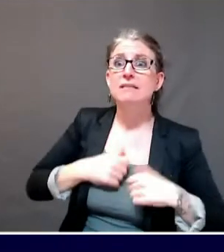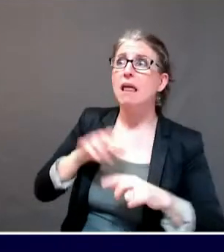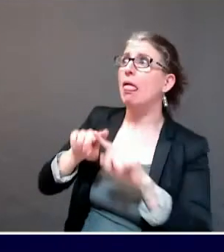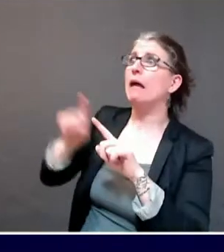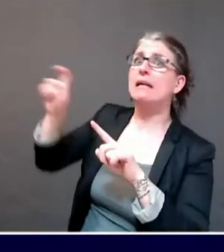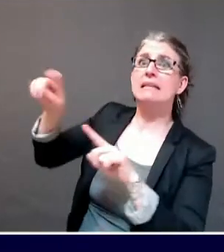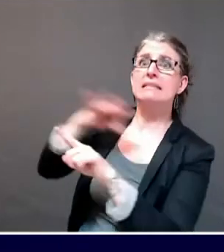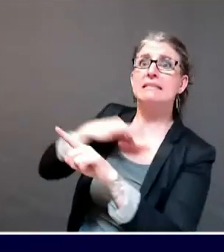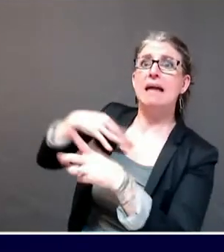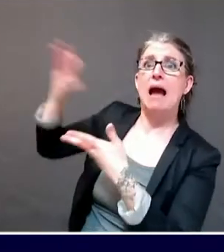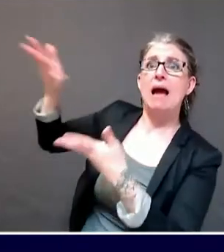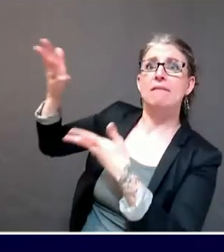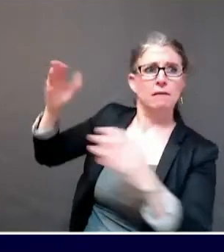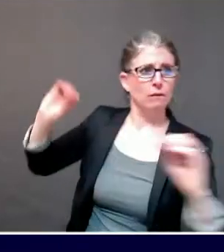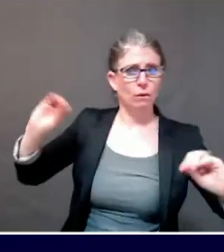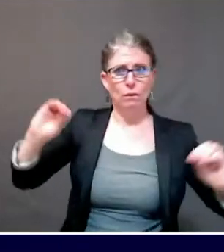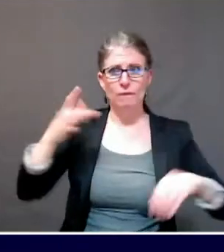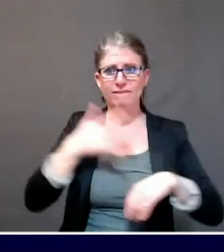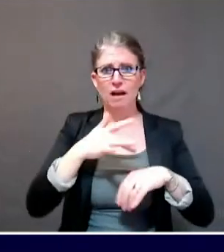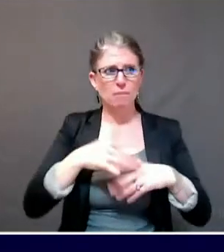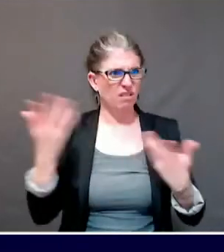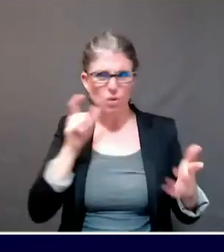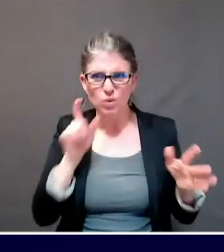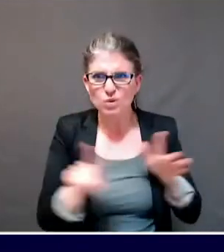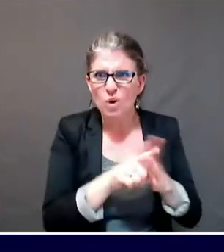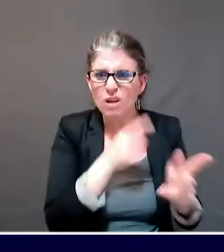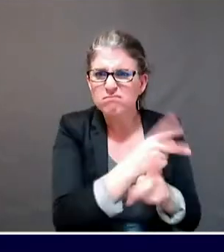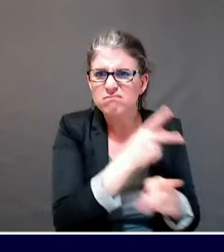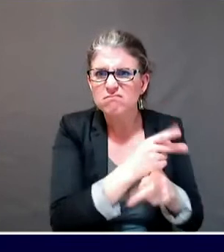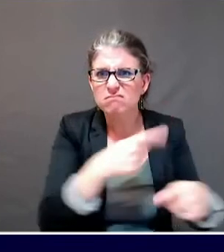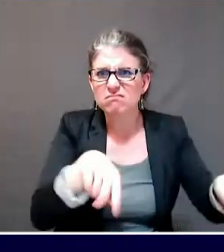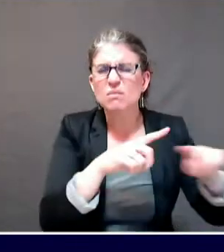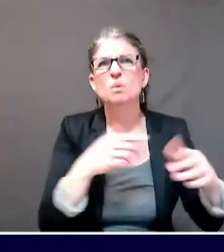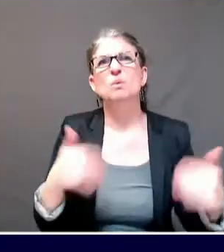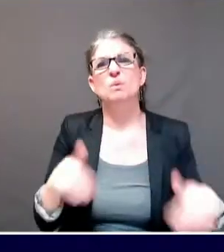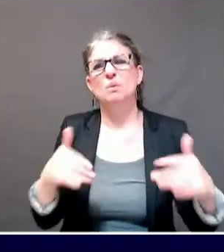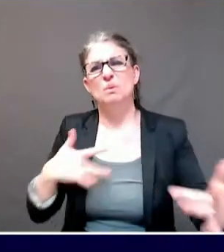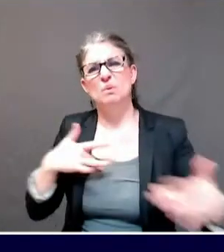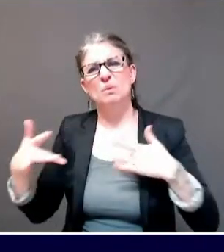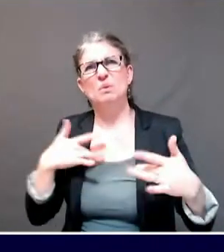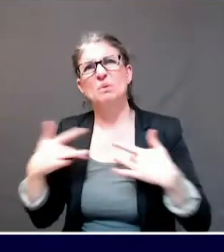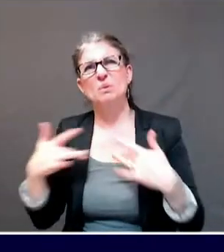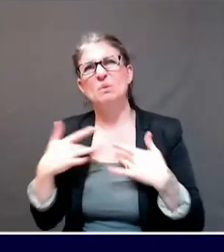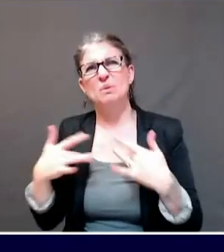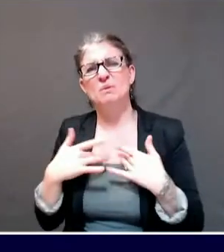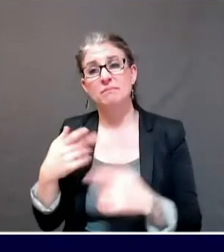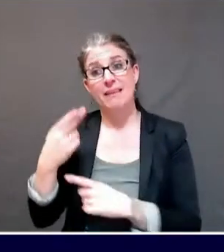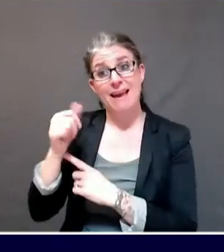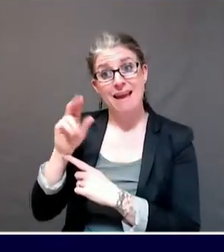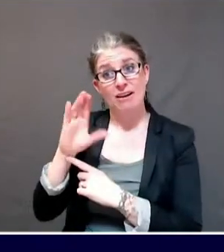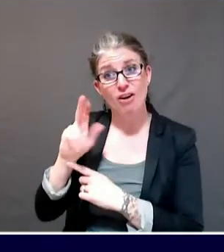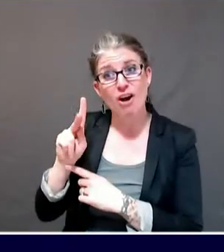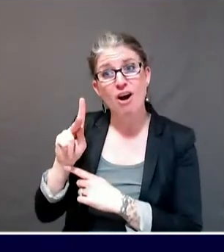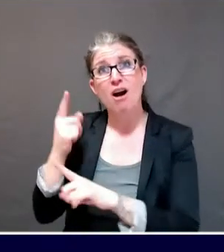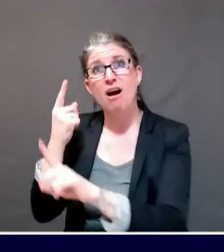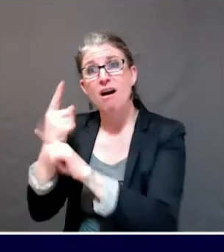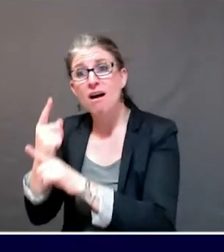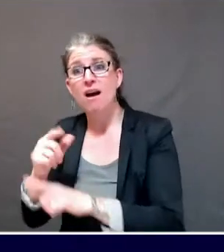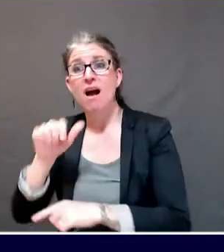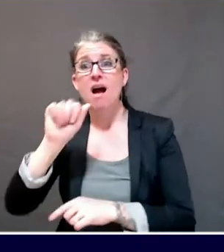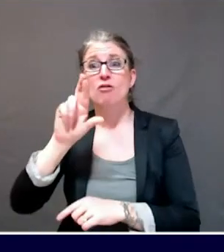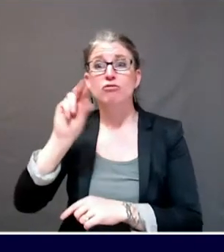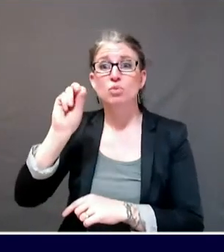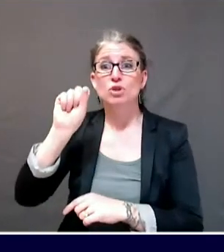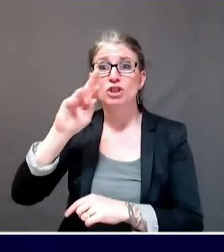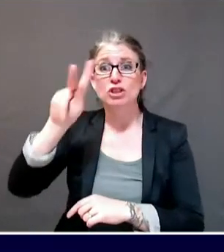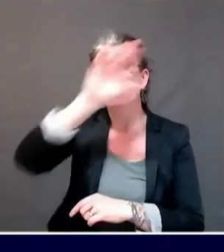specific to one part of the state. We are seeing it all across the geography. And just real quick, if I could, you mentioned a